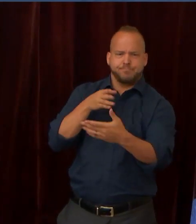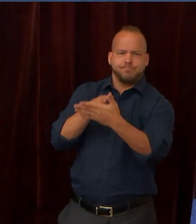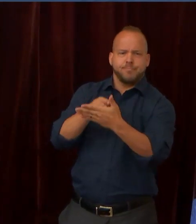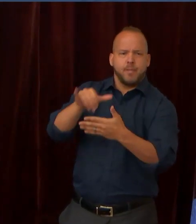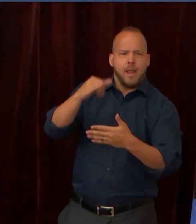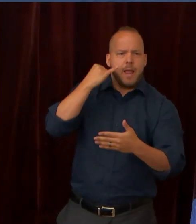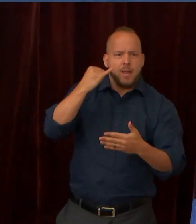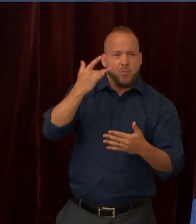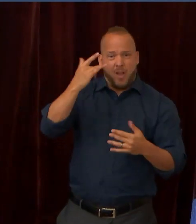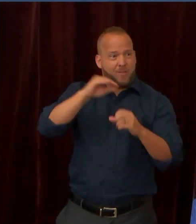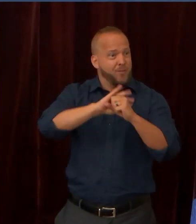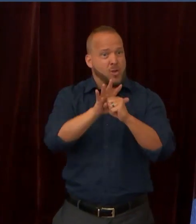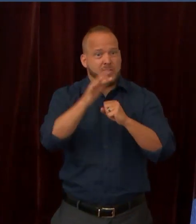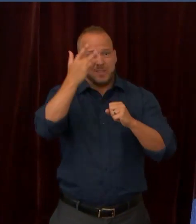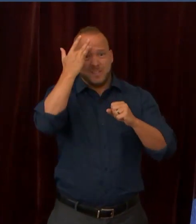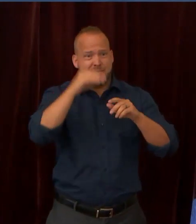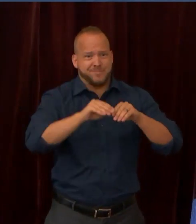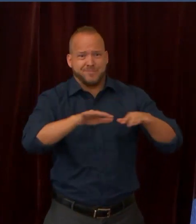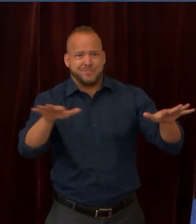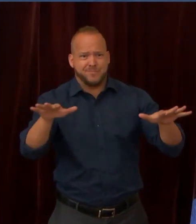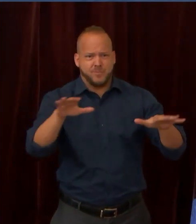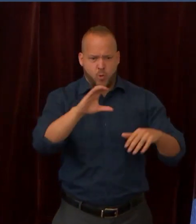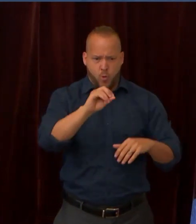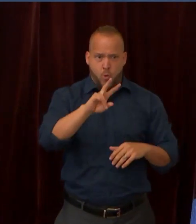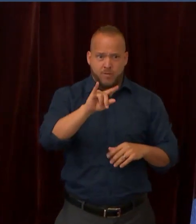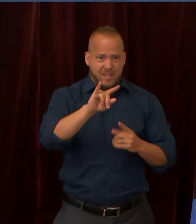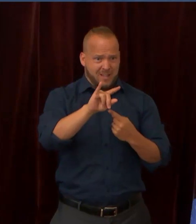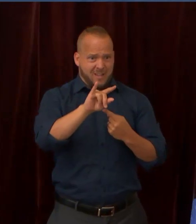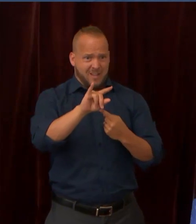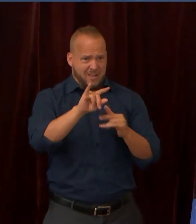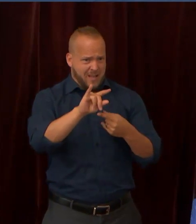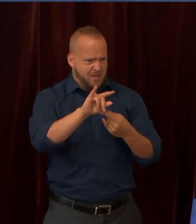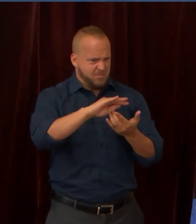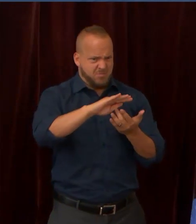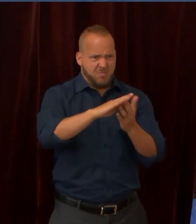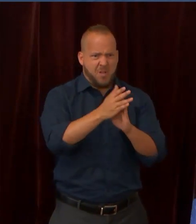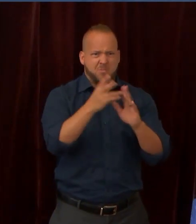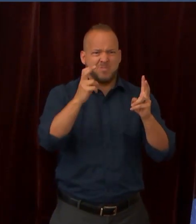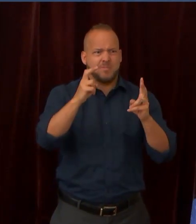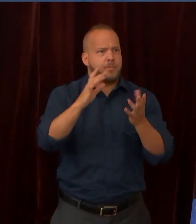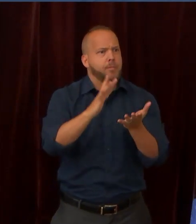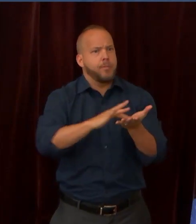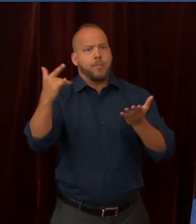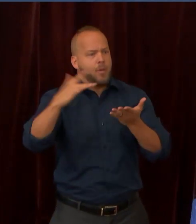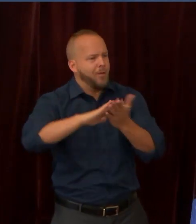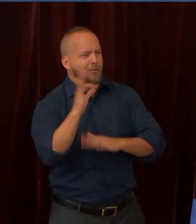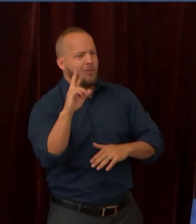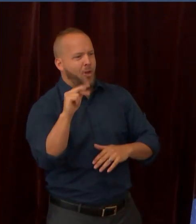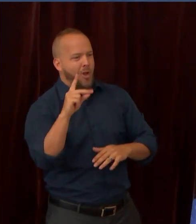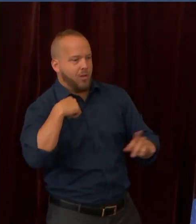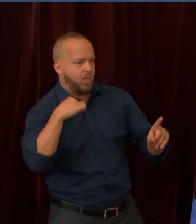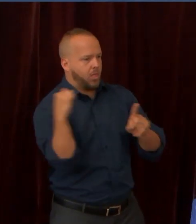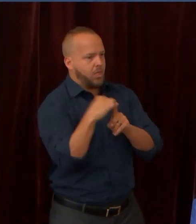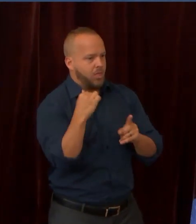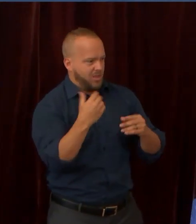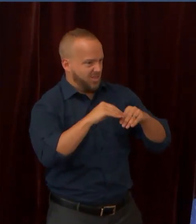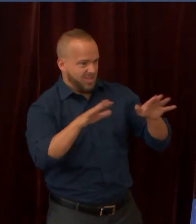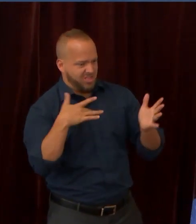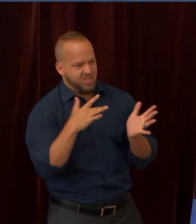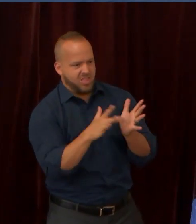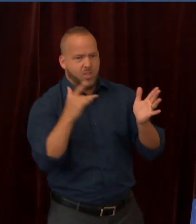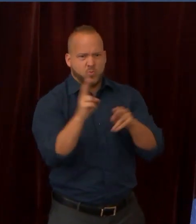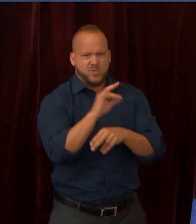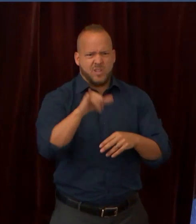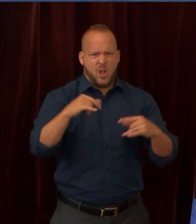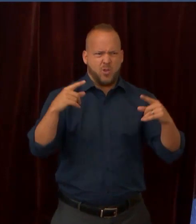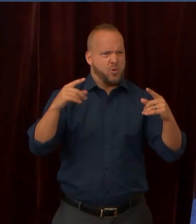these criminals deserve our scorn and our condemnation and our righteous anger. And they ought to be pursued,